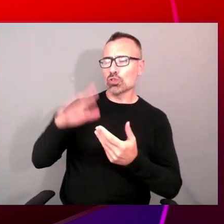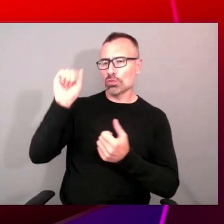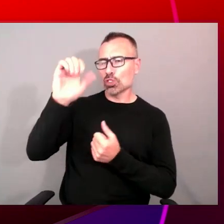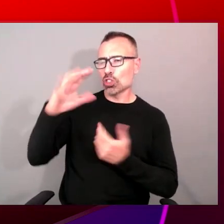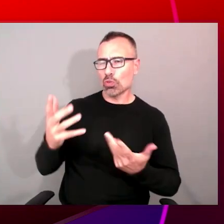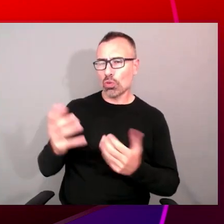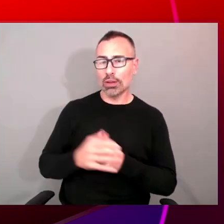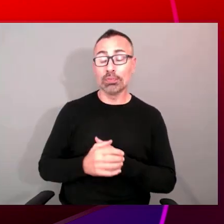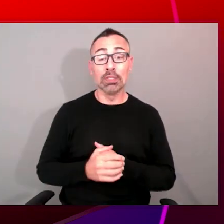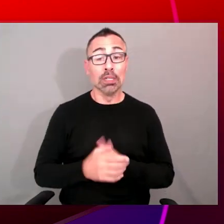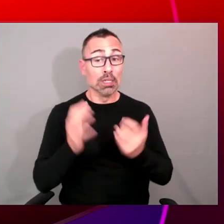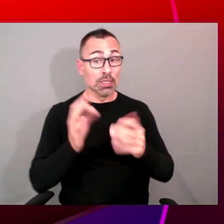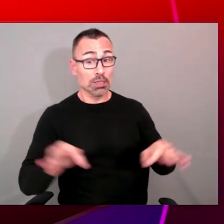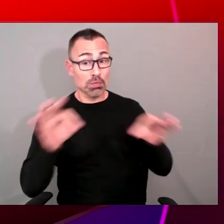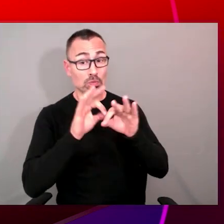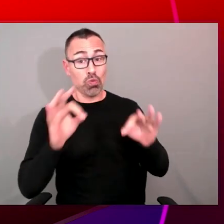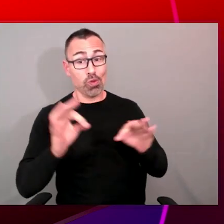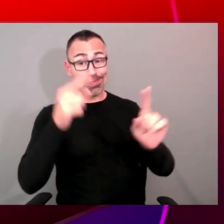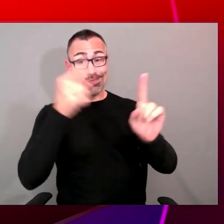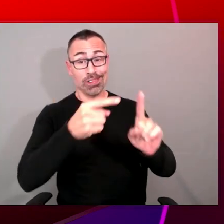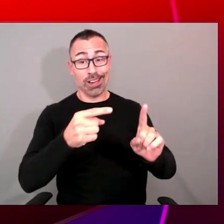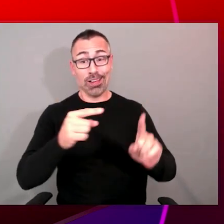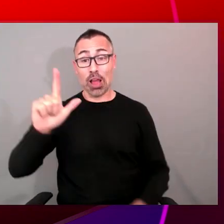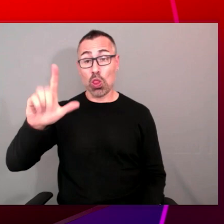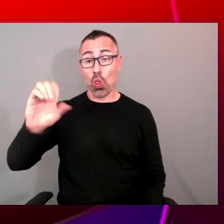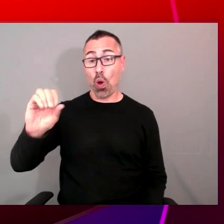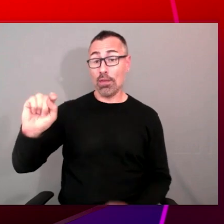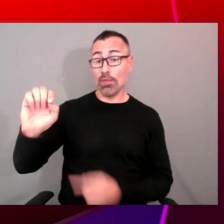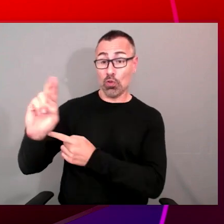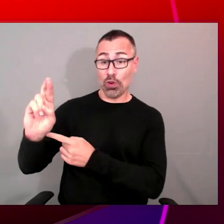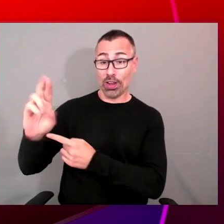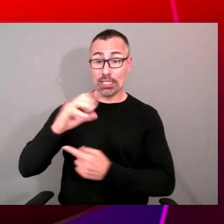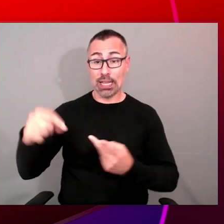out, Lord of the Rings, the Rings of Power was one of the first